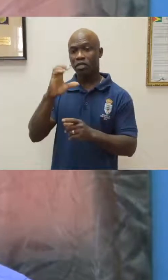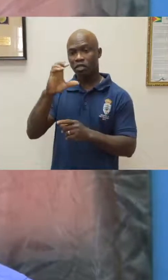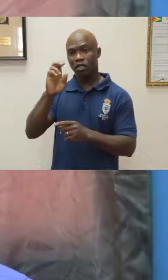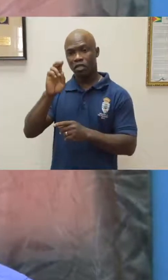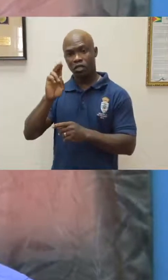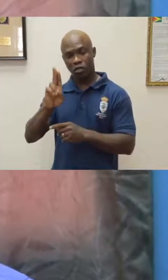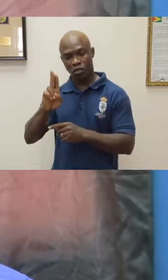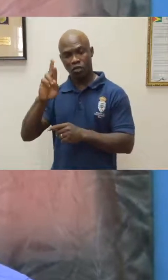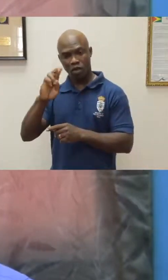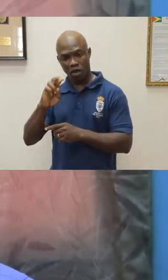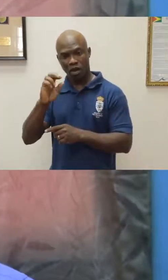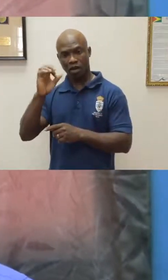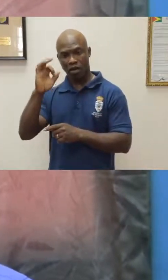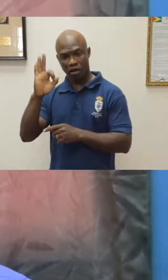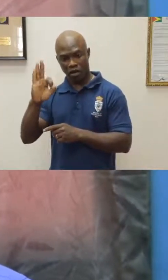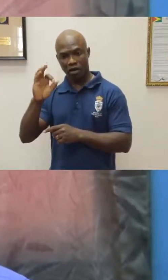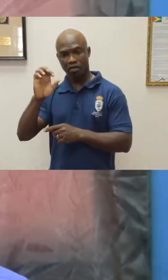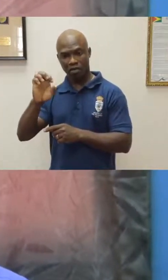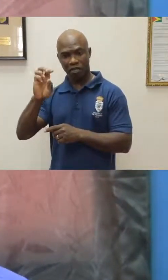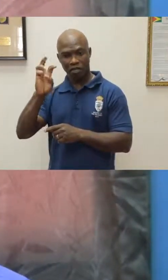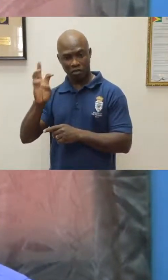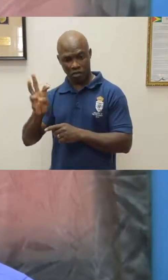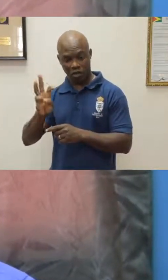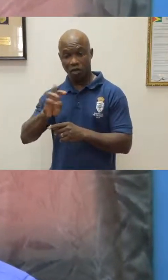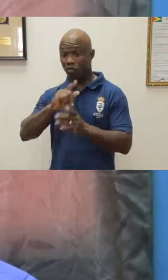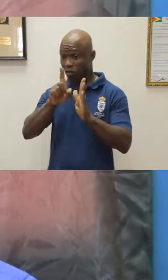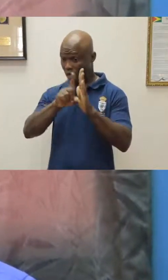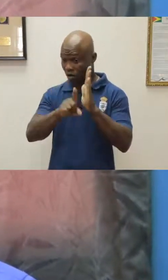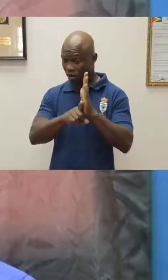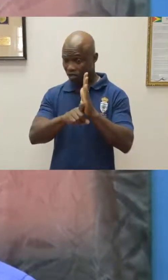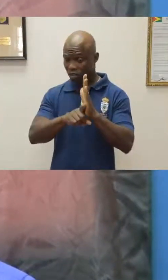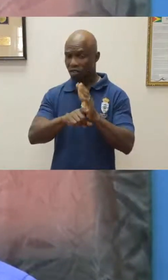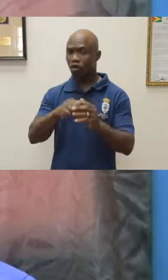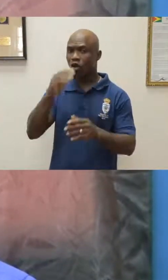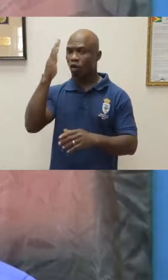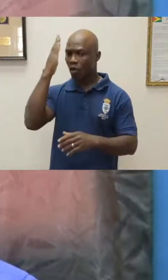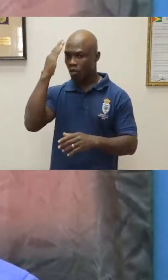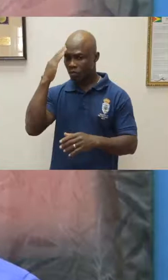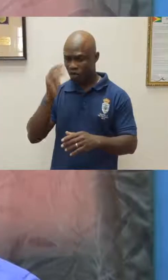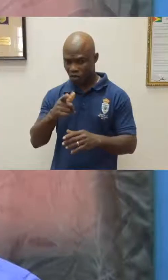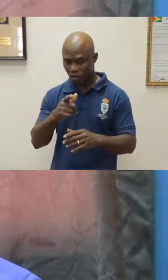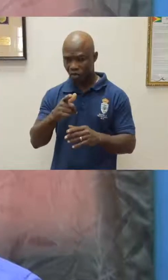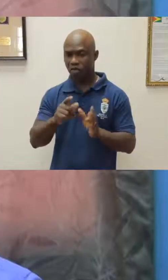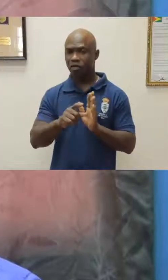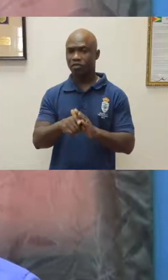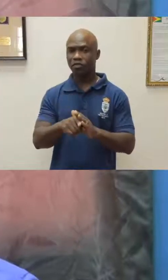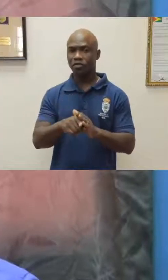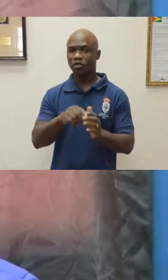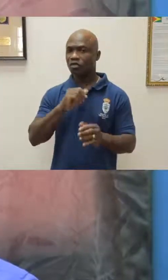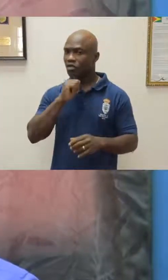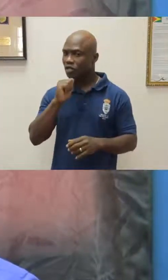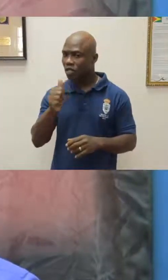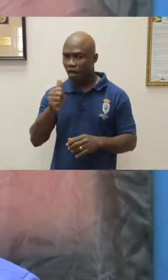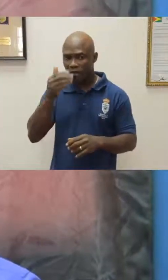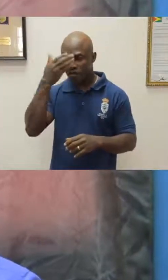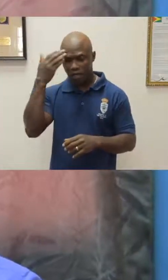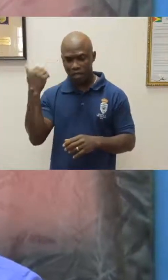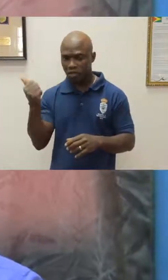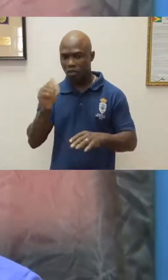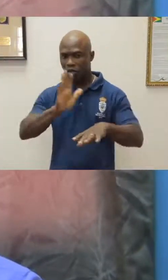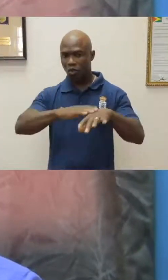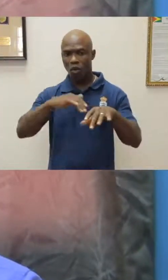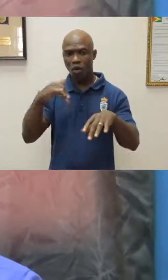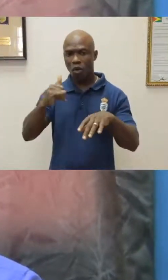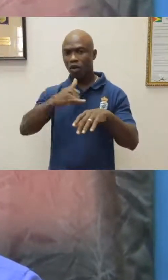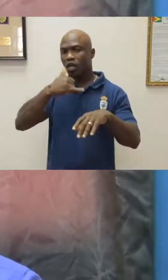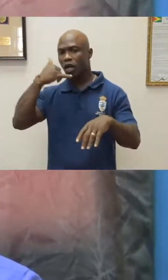national curfew. Do not forget to call our hotline numbers in the event that you suspect you may have COVID-19 or may